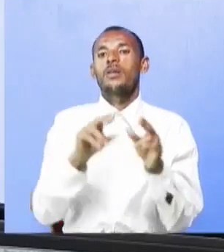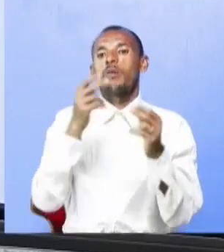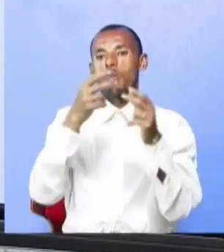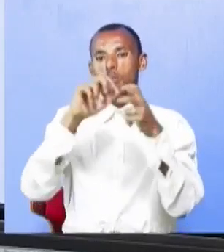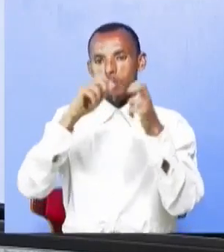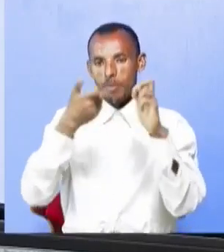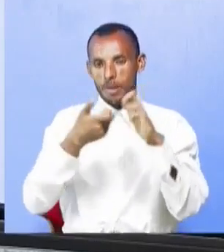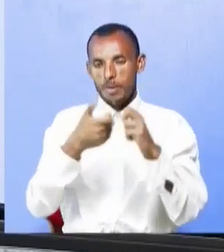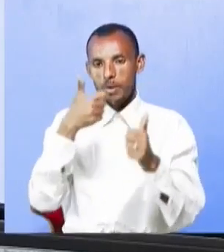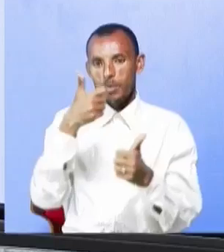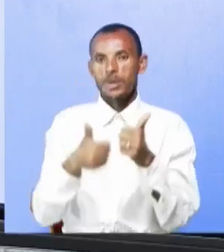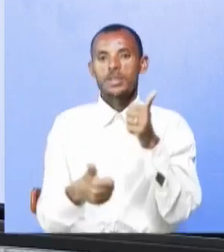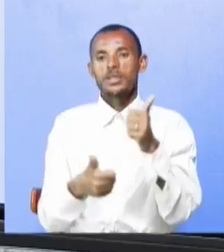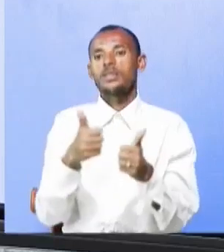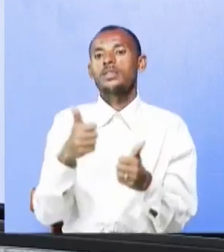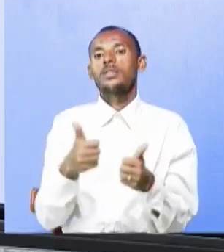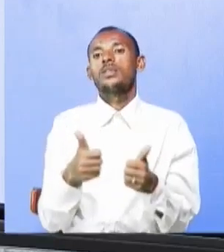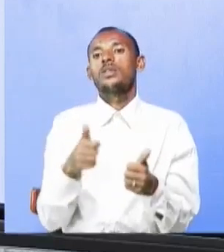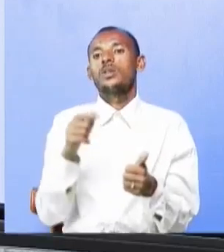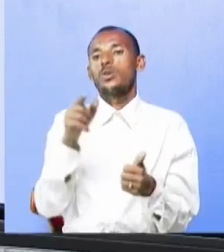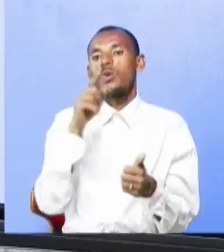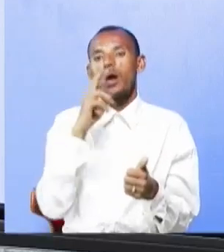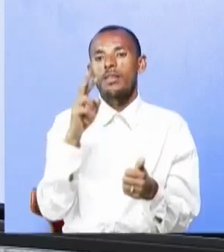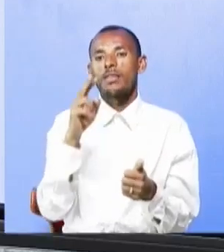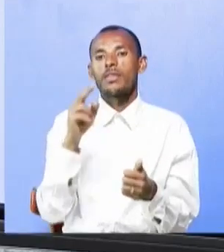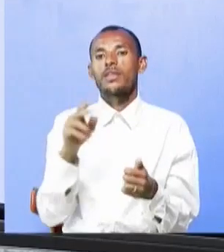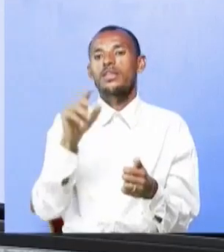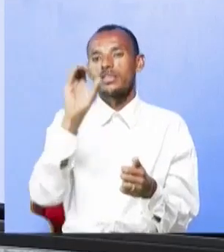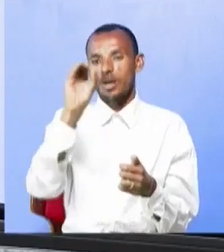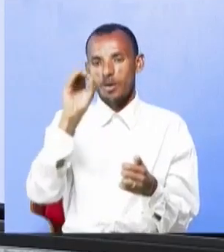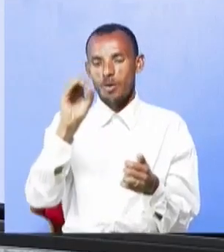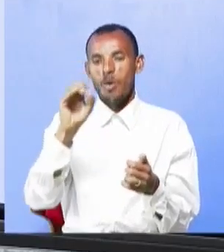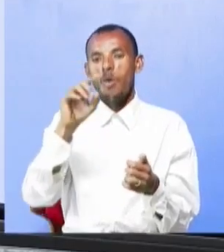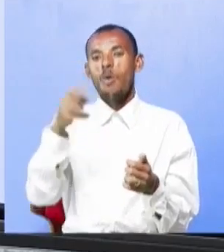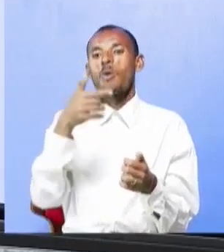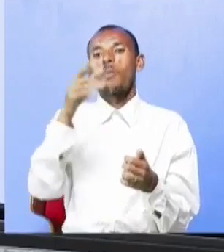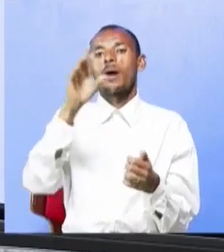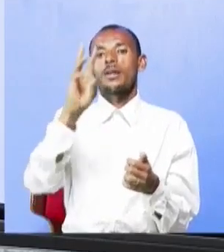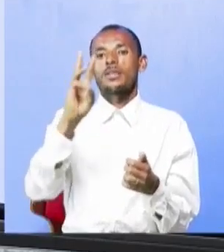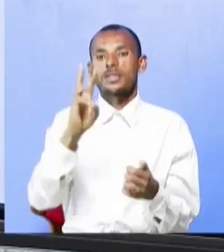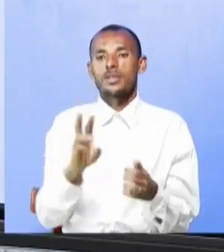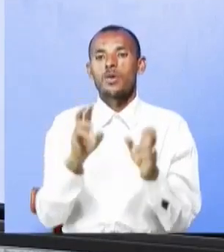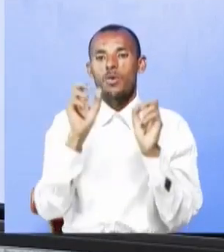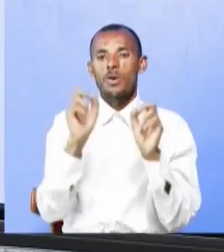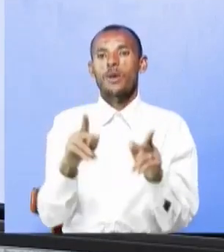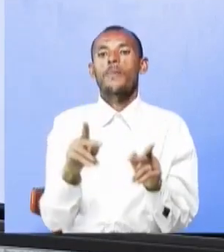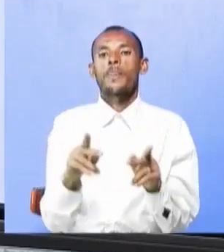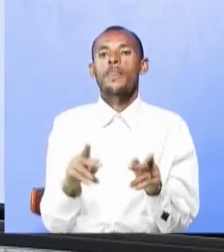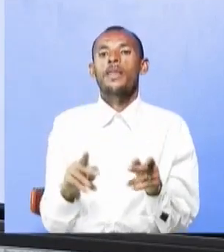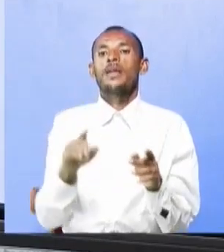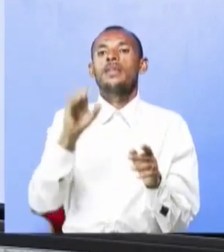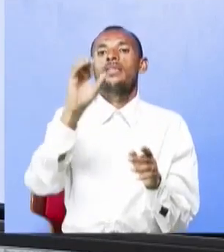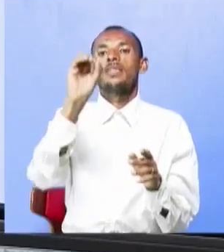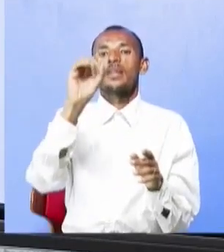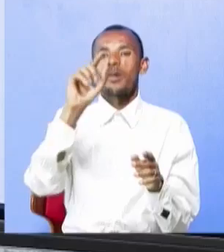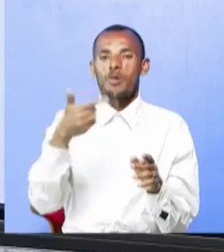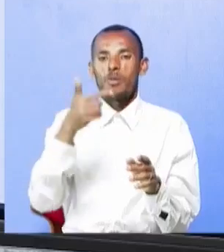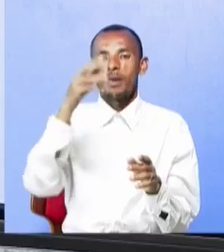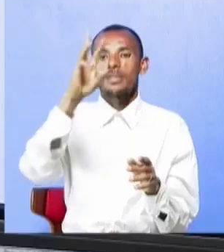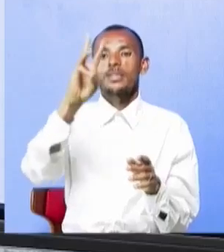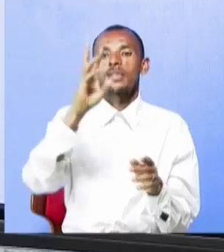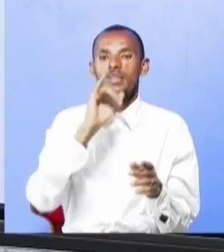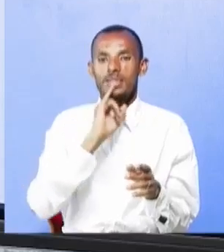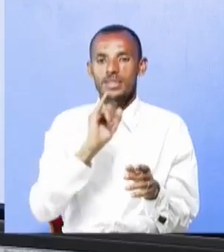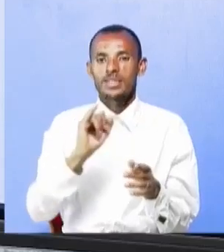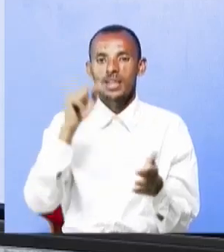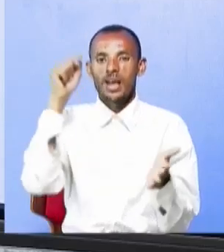in which order you are taking. 0, 6. Okay. 0, 6 is